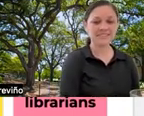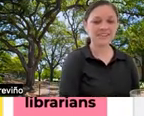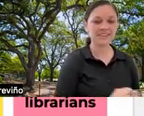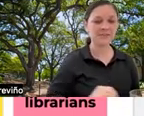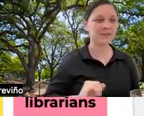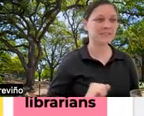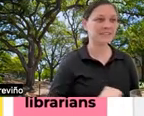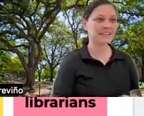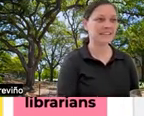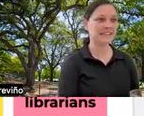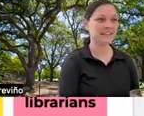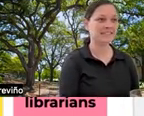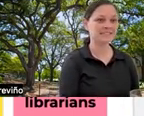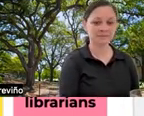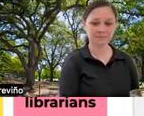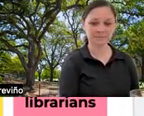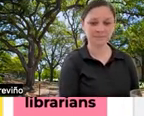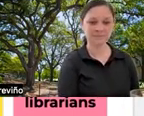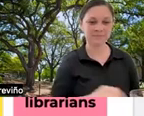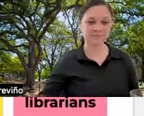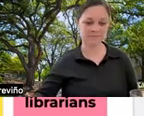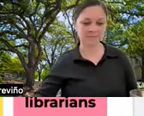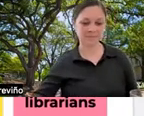So I'll turn over to Kate now.